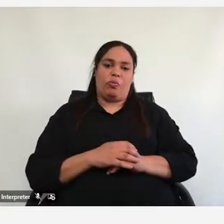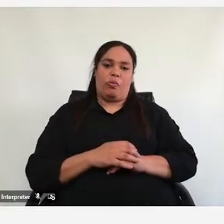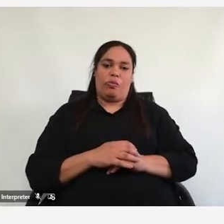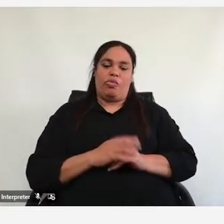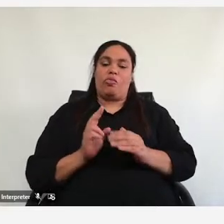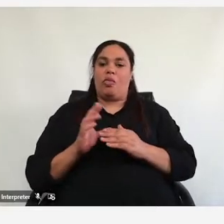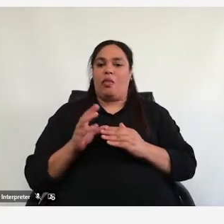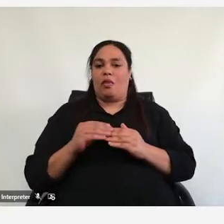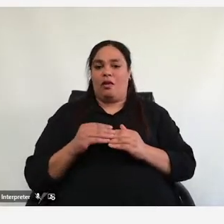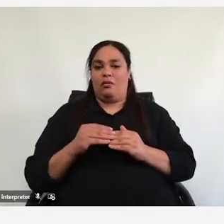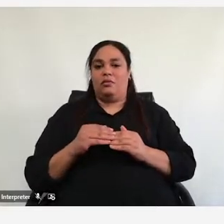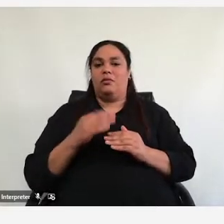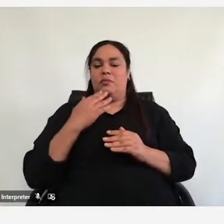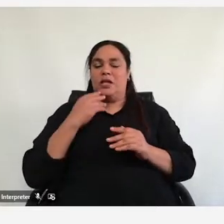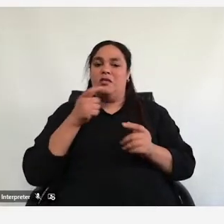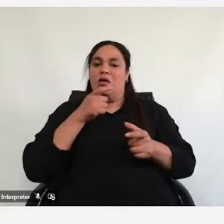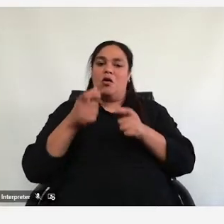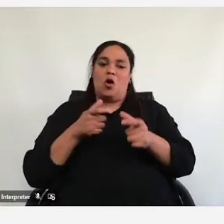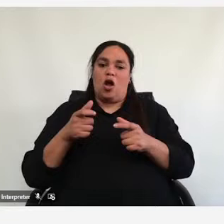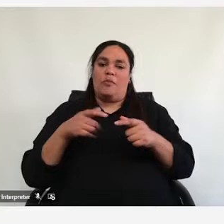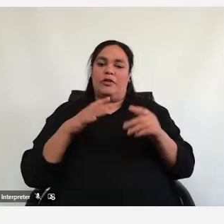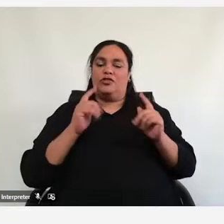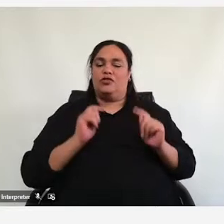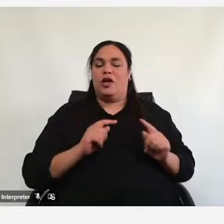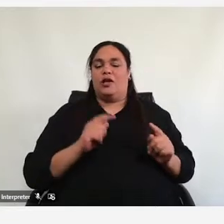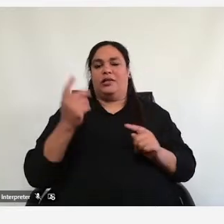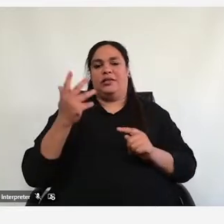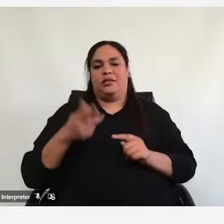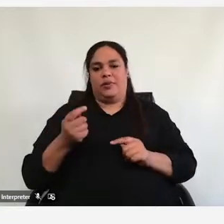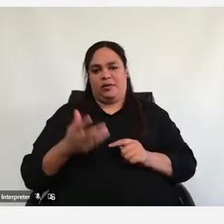honourable members, the running commentary is drowning out the speaker.